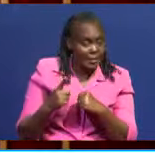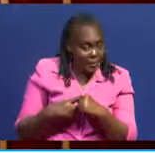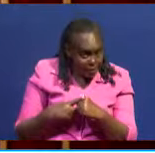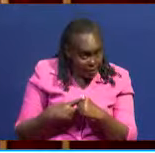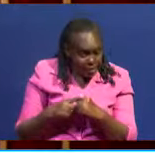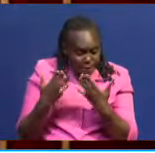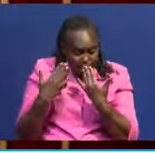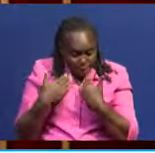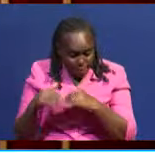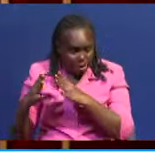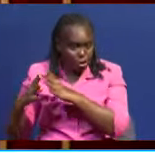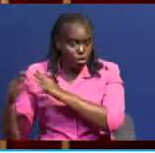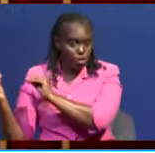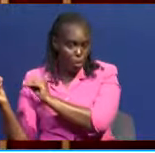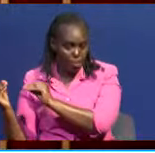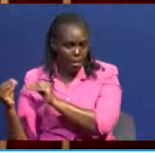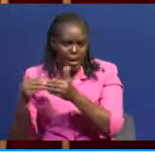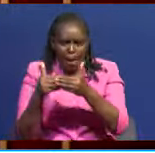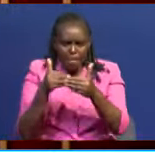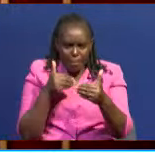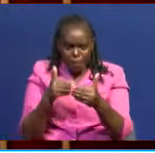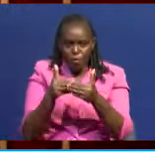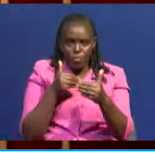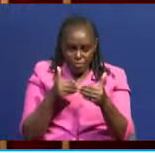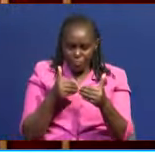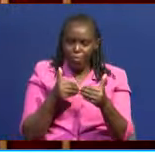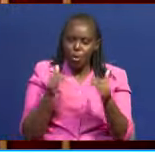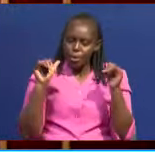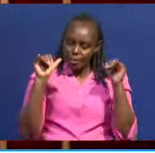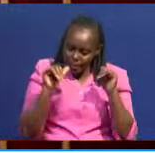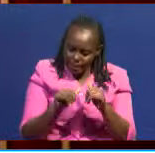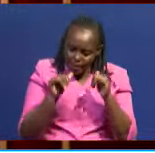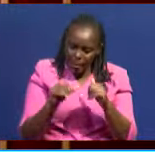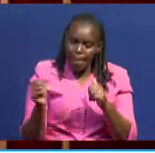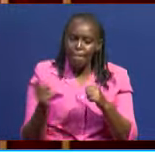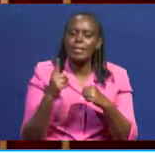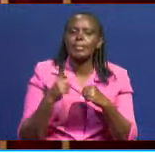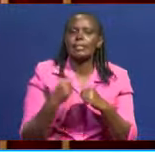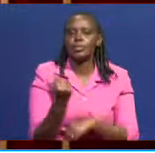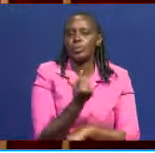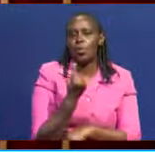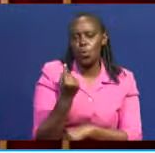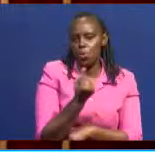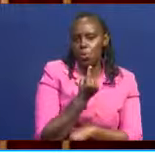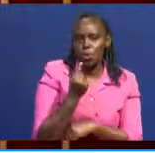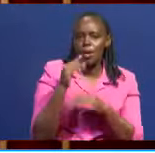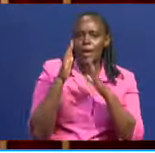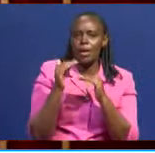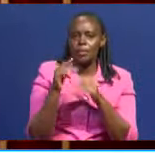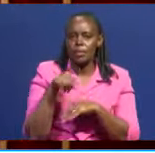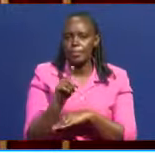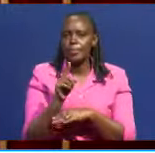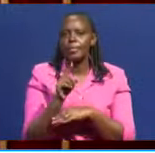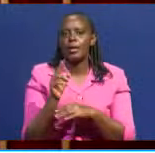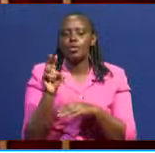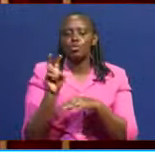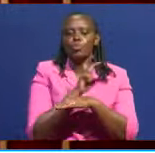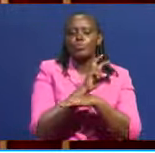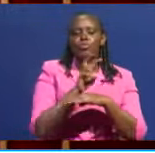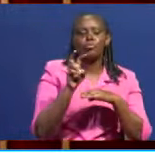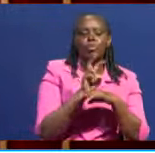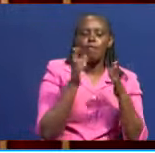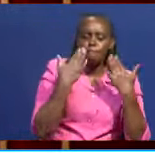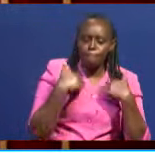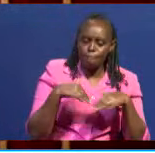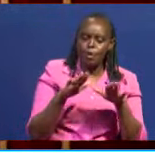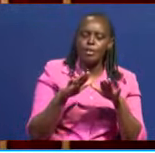but within 6 months we will stay with you. And during this period, the Nairobi County government shall, we expect them and we want to supervise them that they